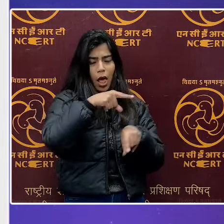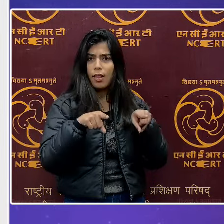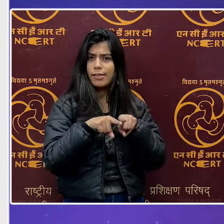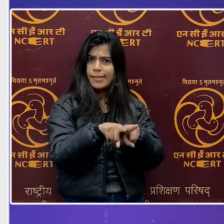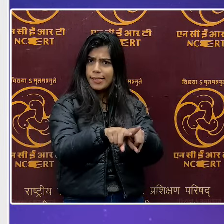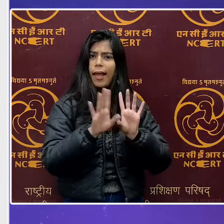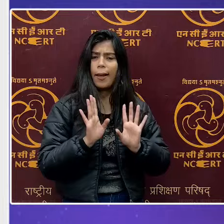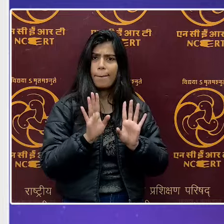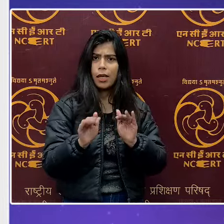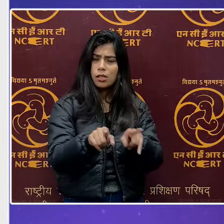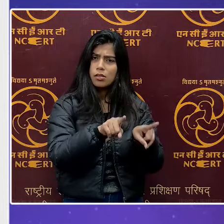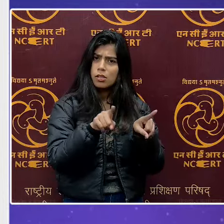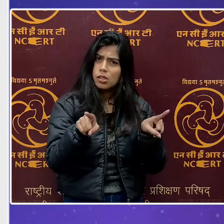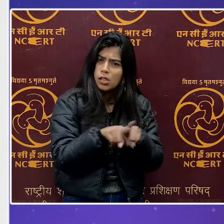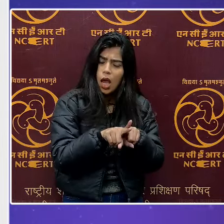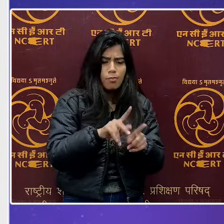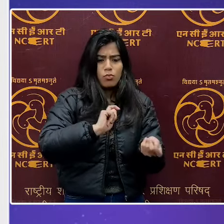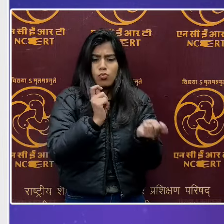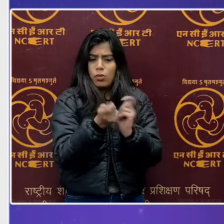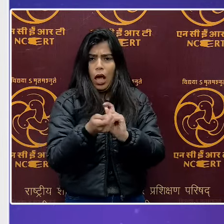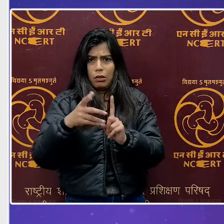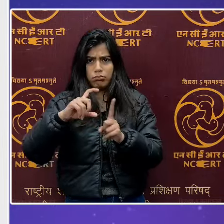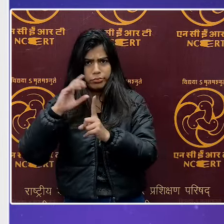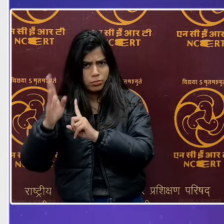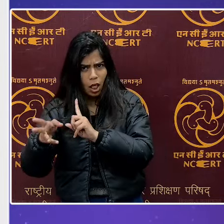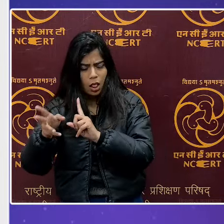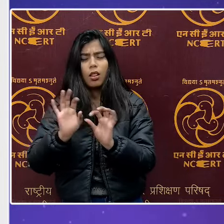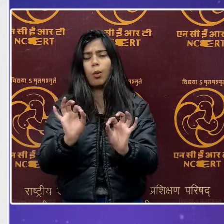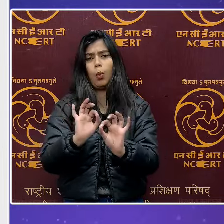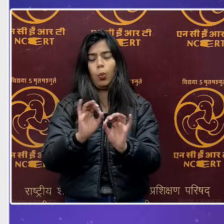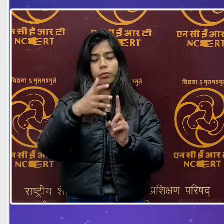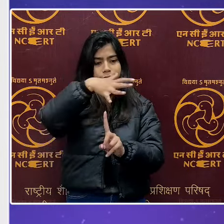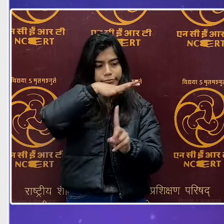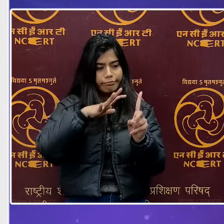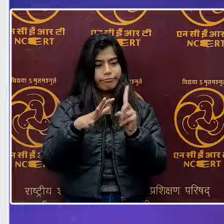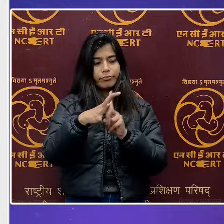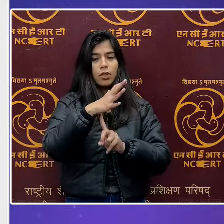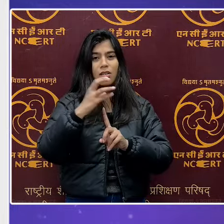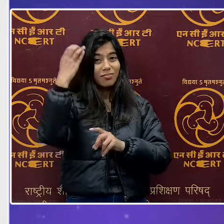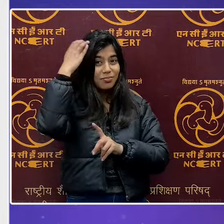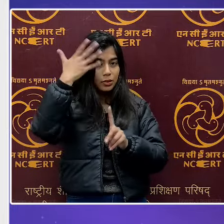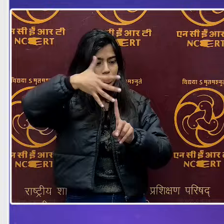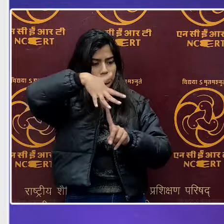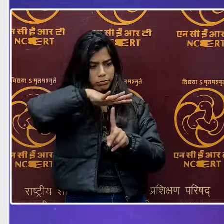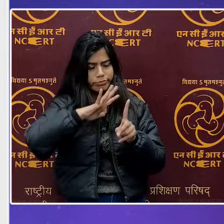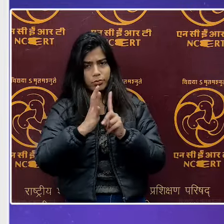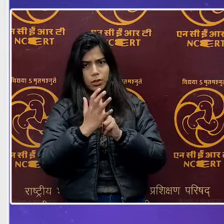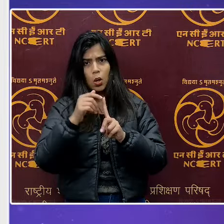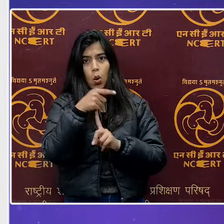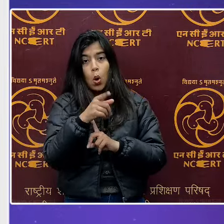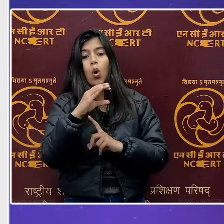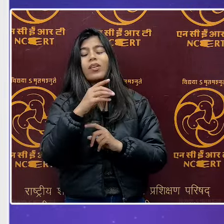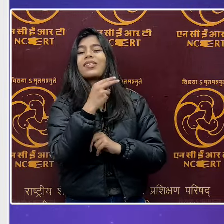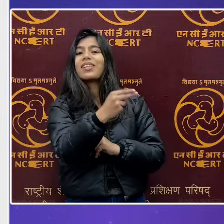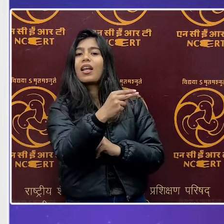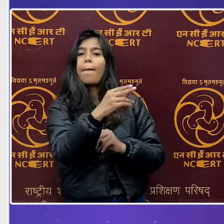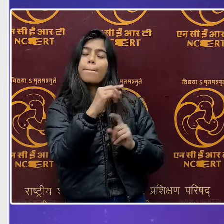direction. So motion of the earth around sun is periodic, but it is not